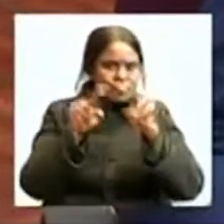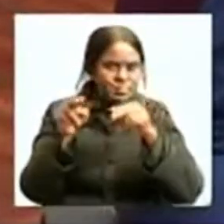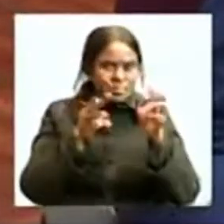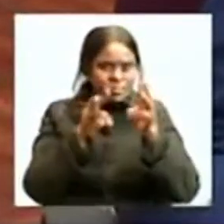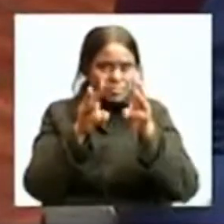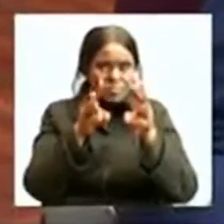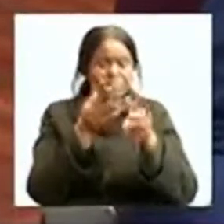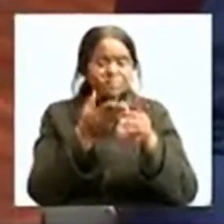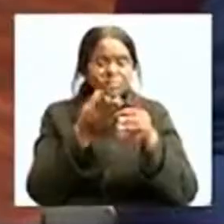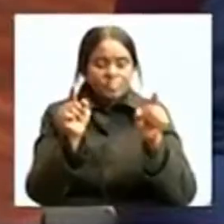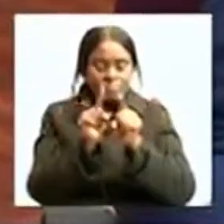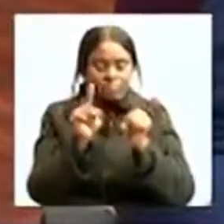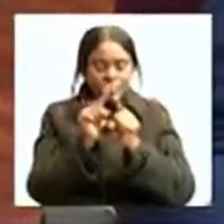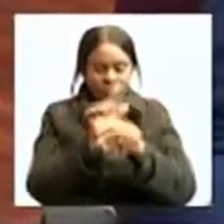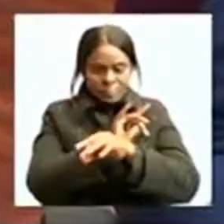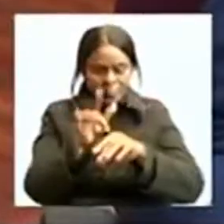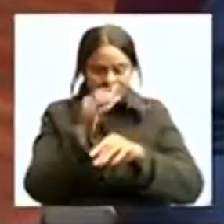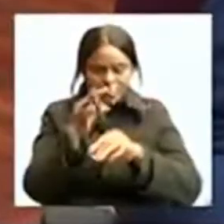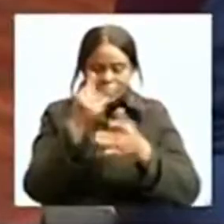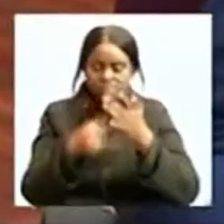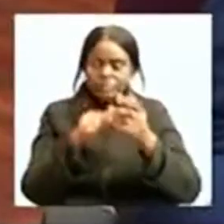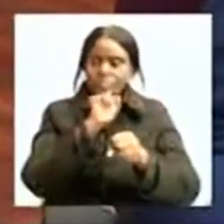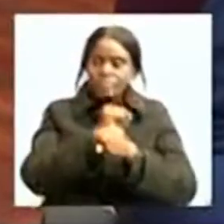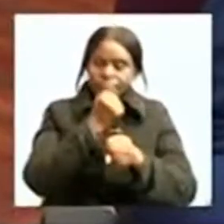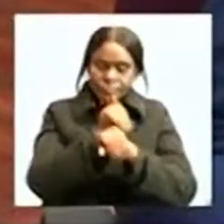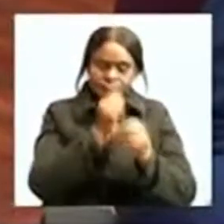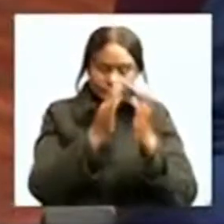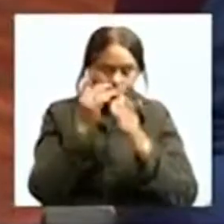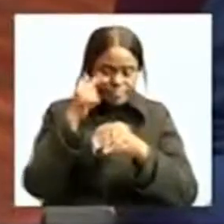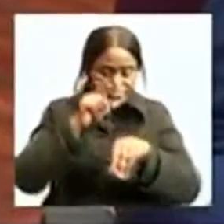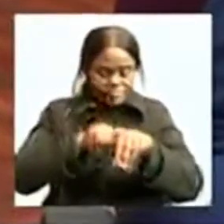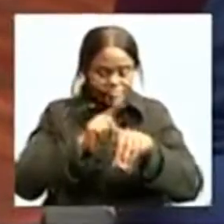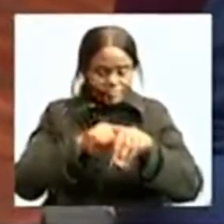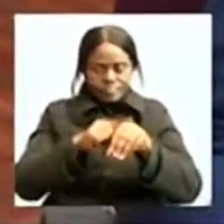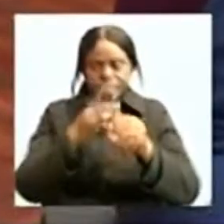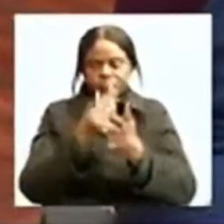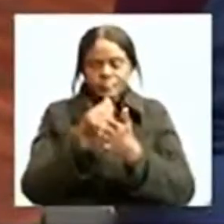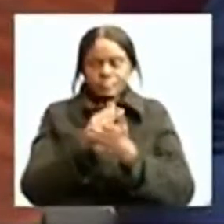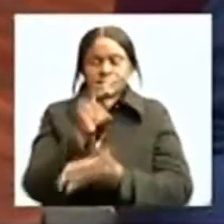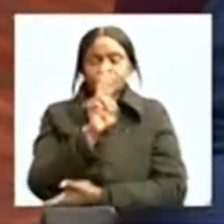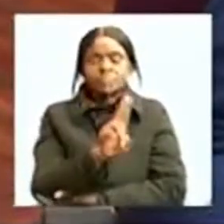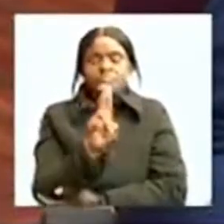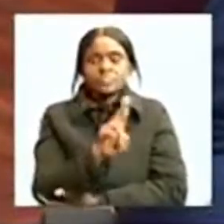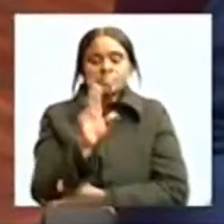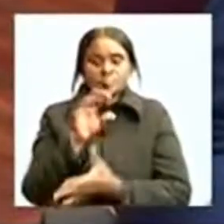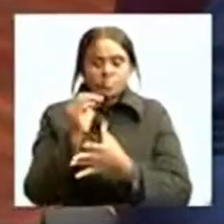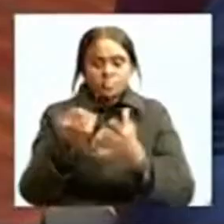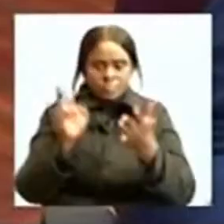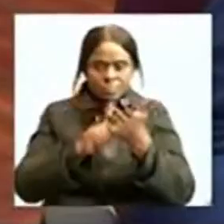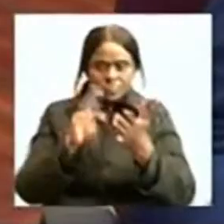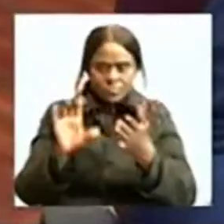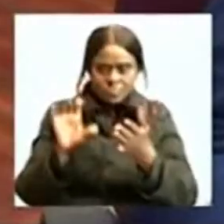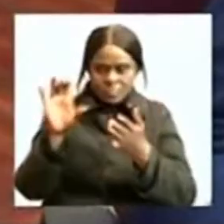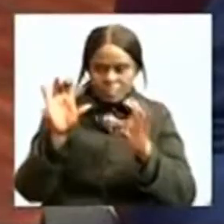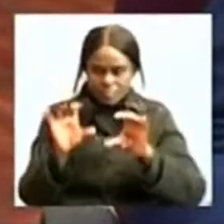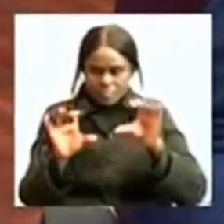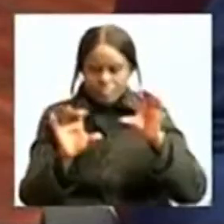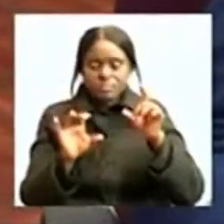mechanisms and the absence of proactive measures for timely fund utilization or reallocation